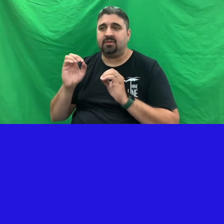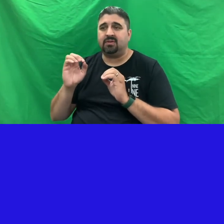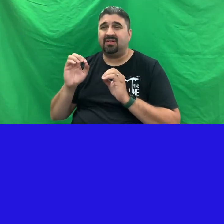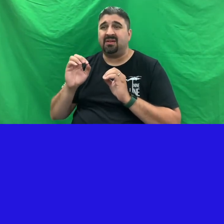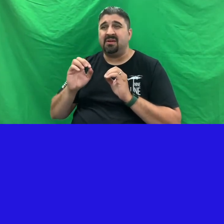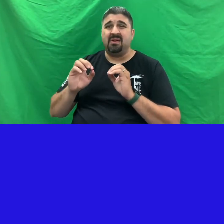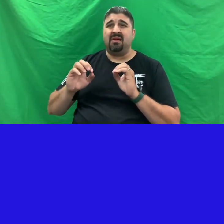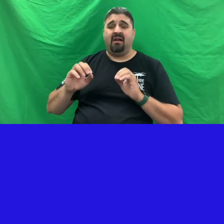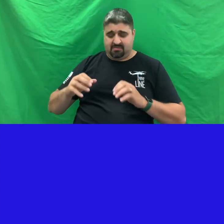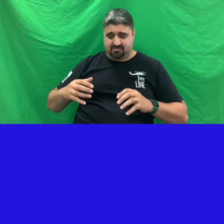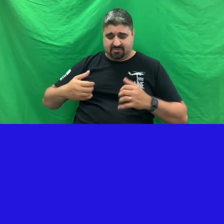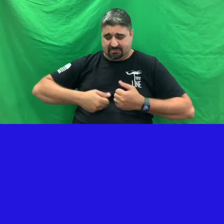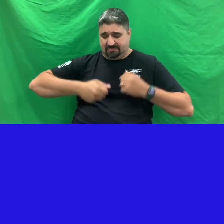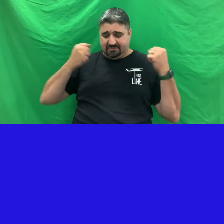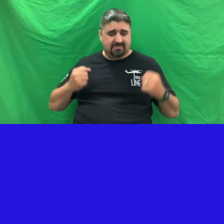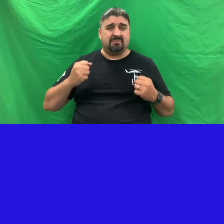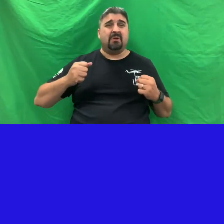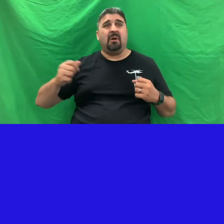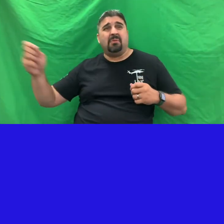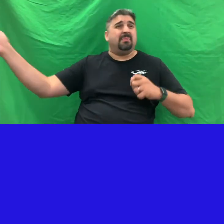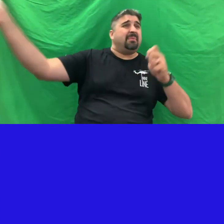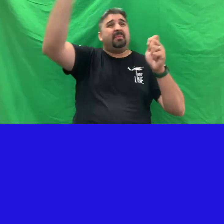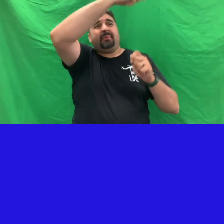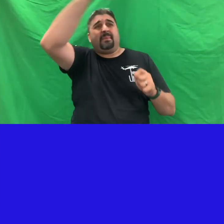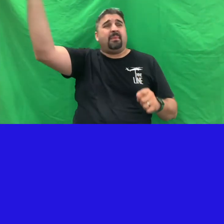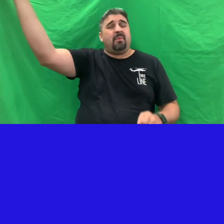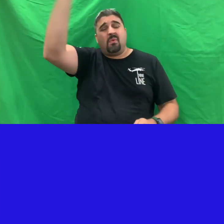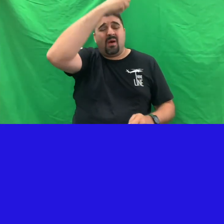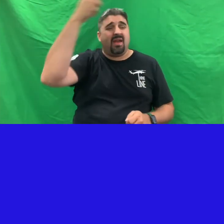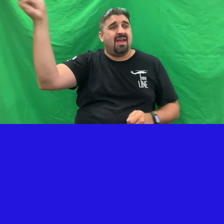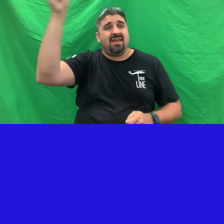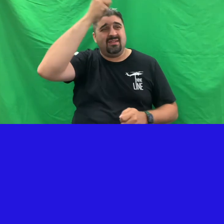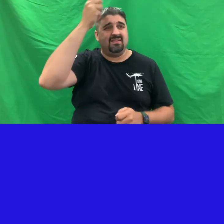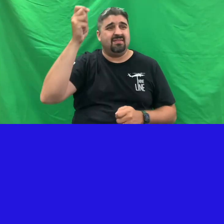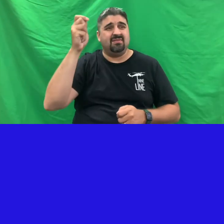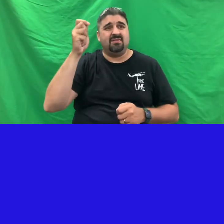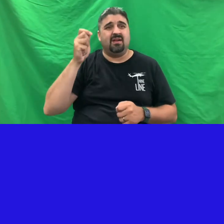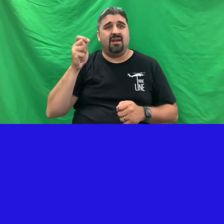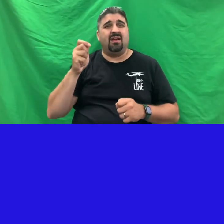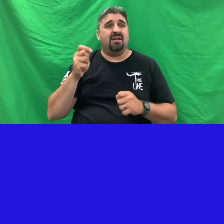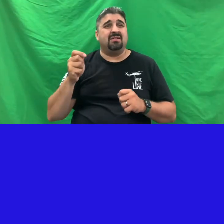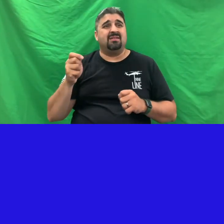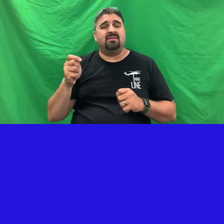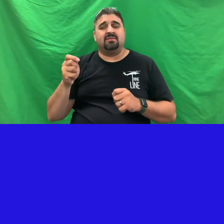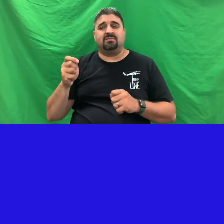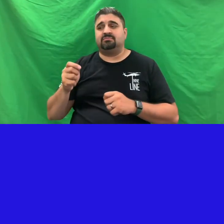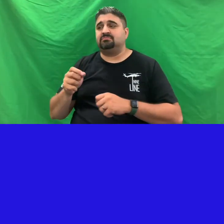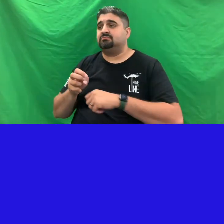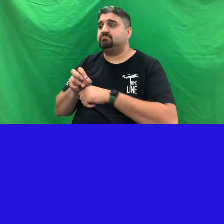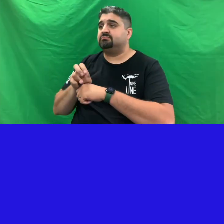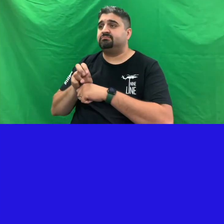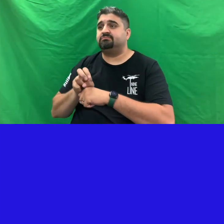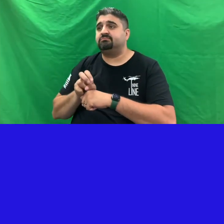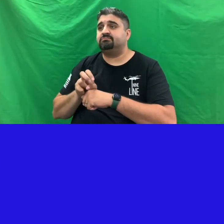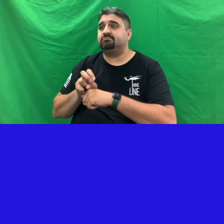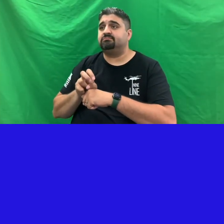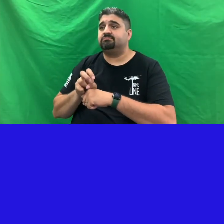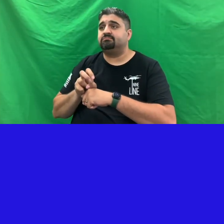Frog was too far away to hear. Toad took off his jacket and waved it like a